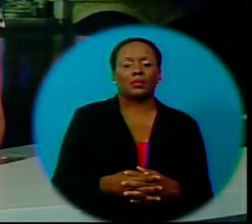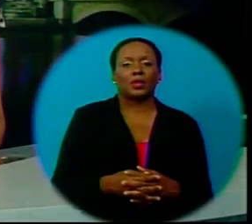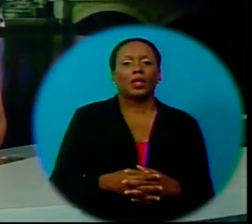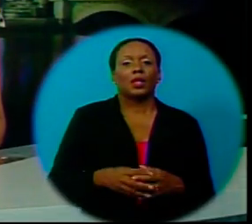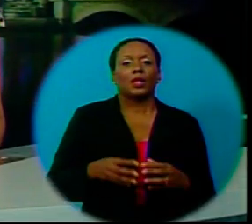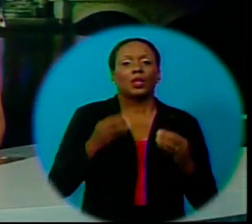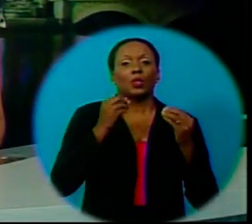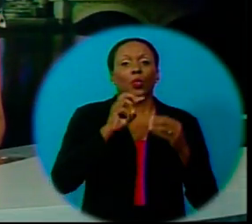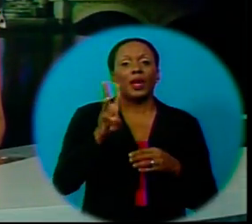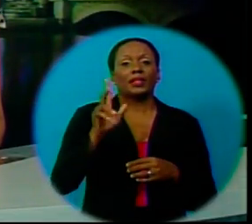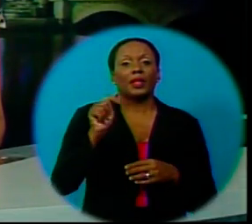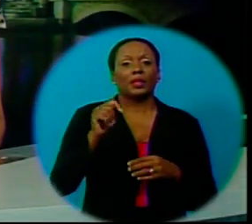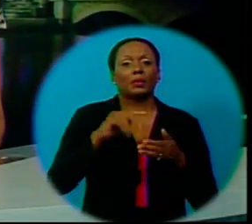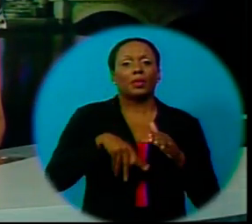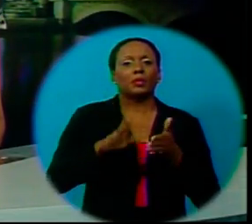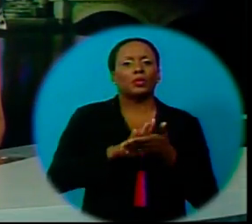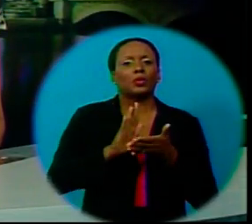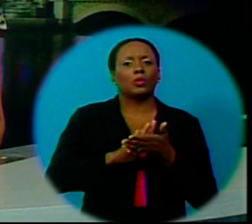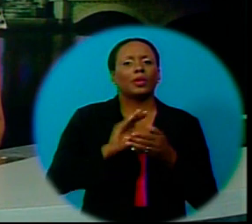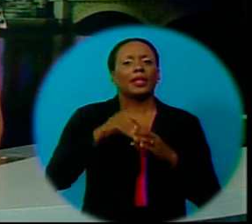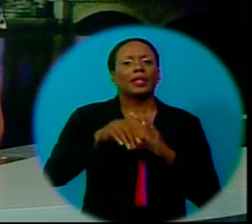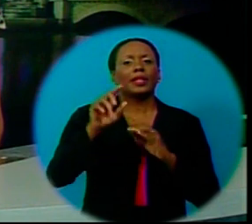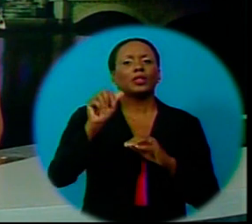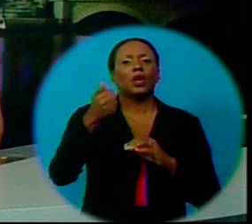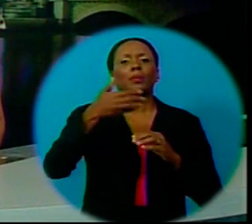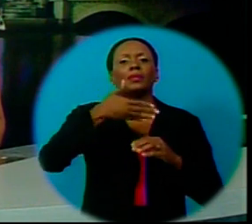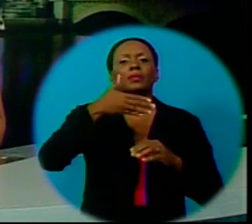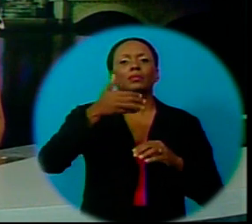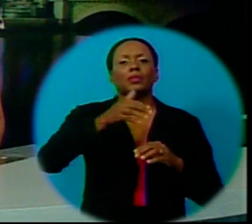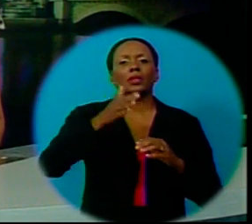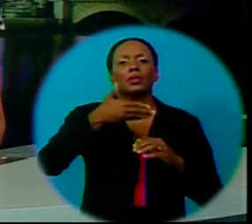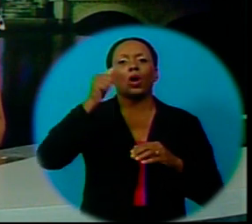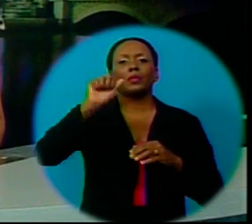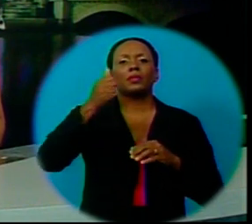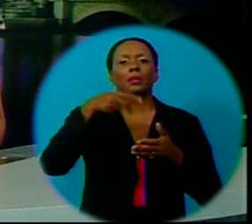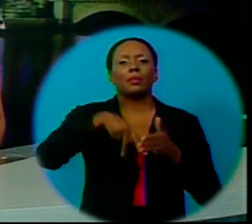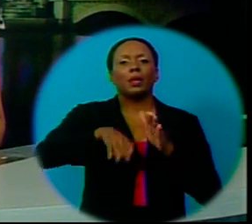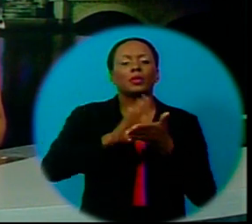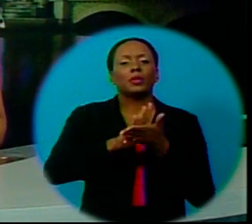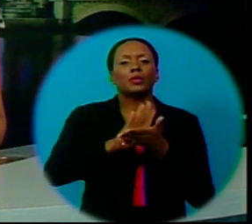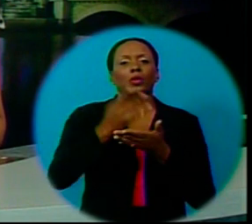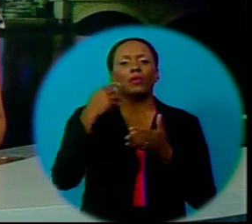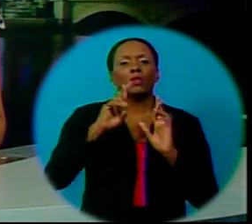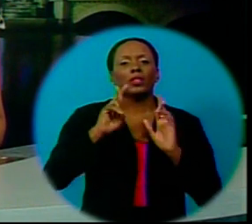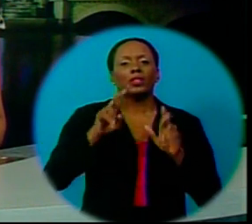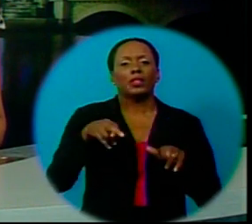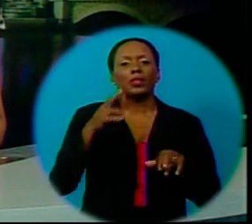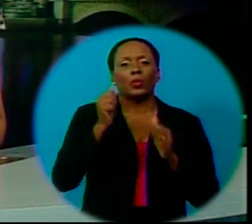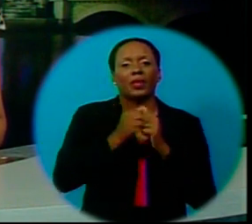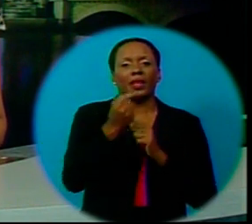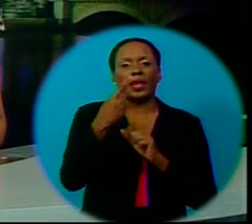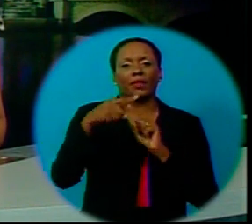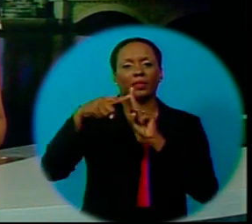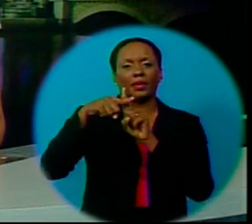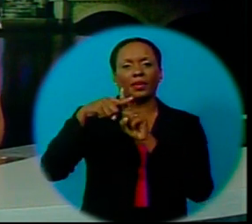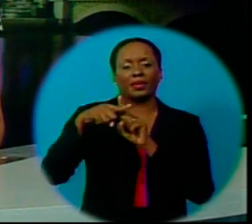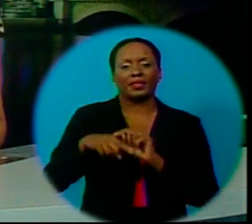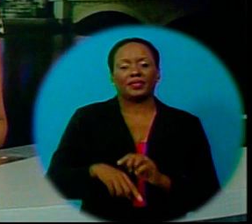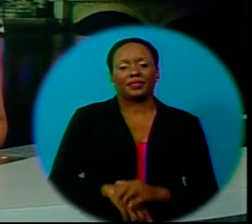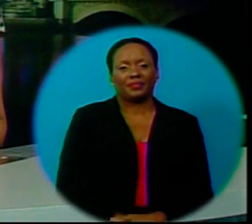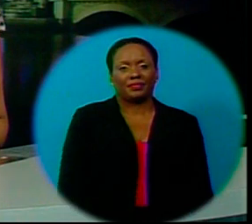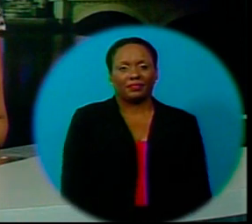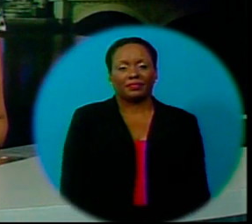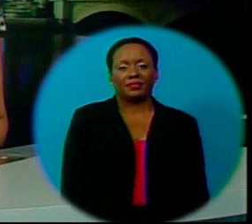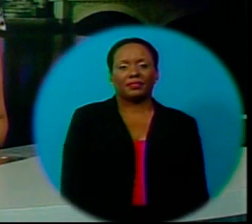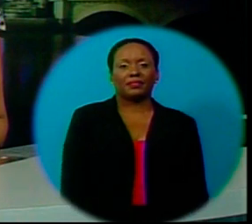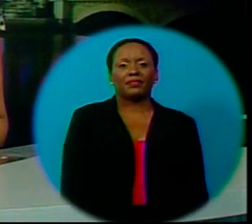Meanwhile, news is that West Terrace Primary School is among the top 10 primary schools in the island in terms of the results in the Barbados Secondary School entrance